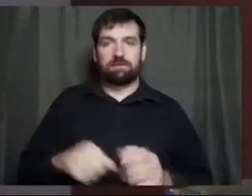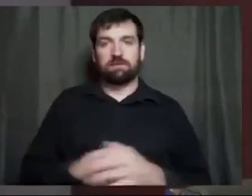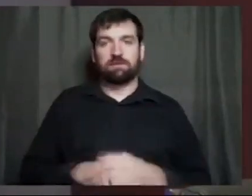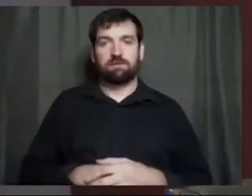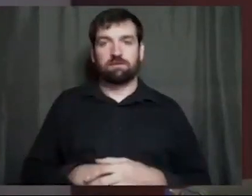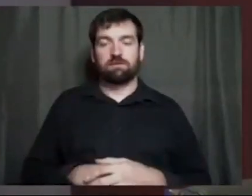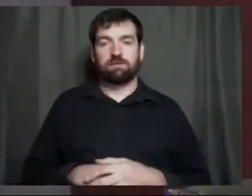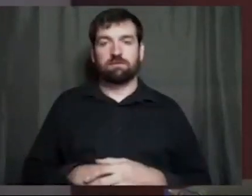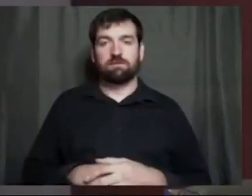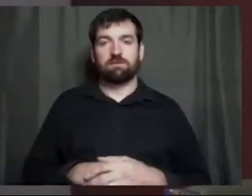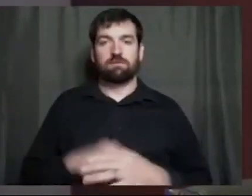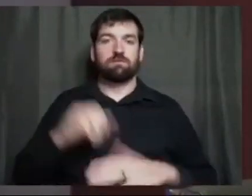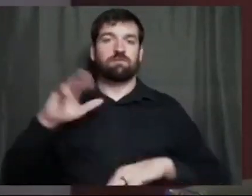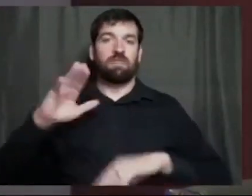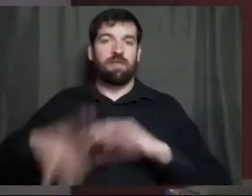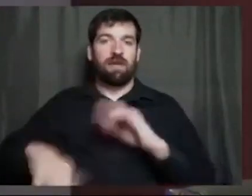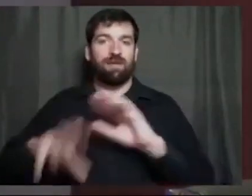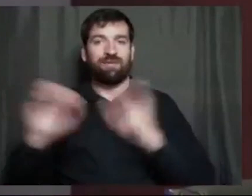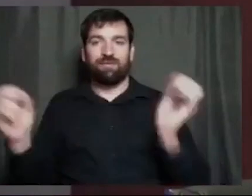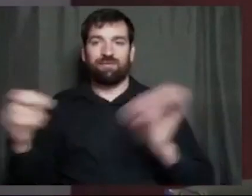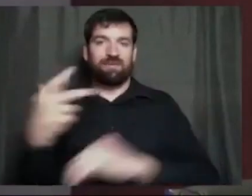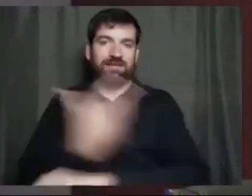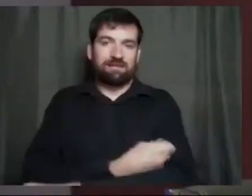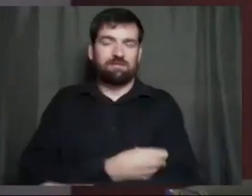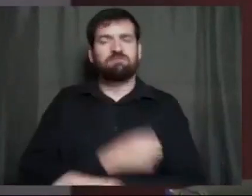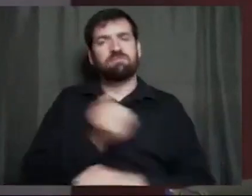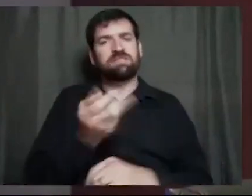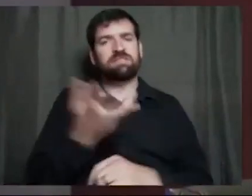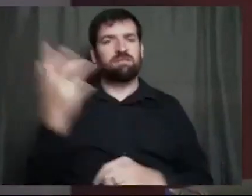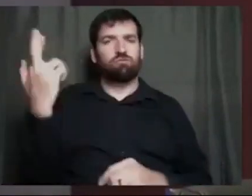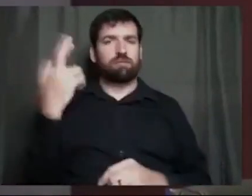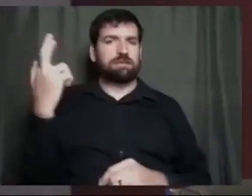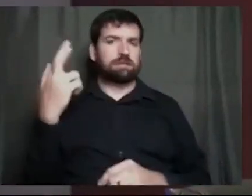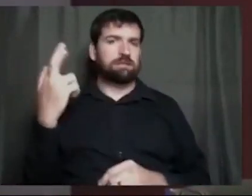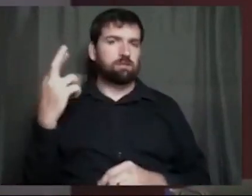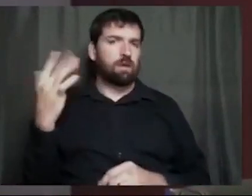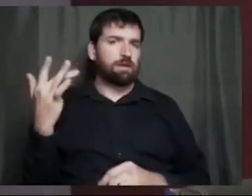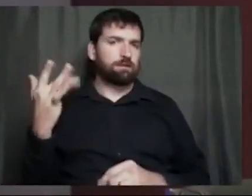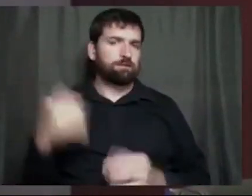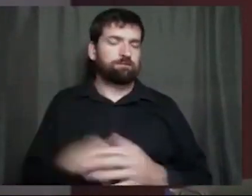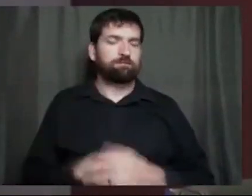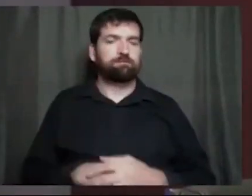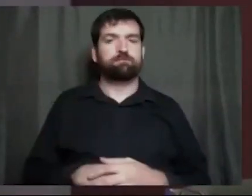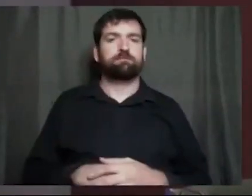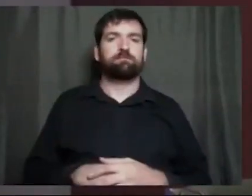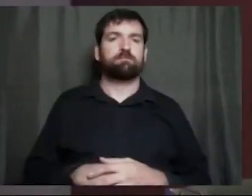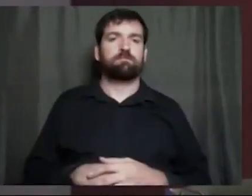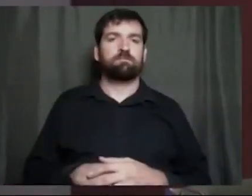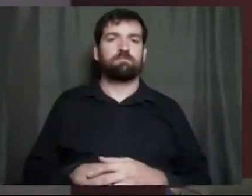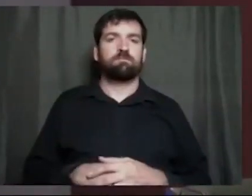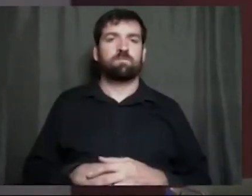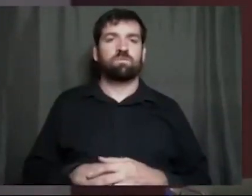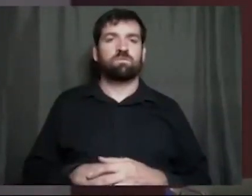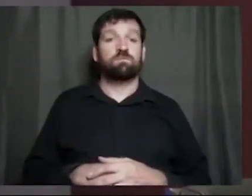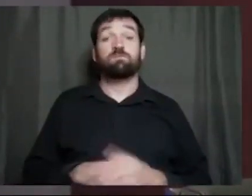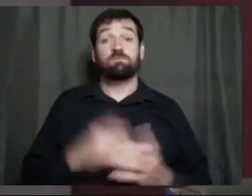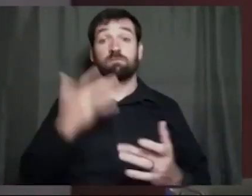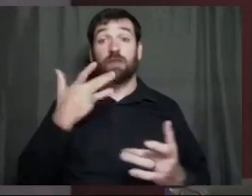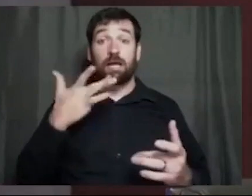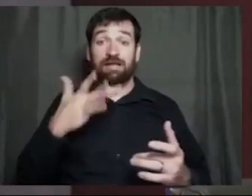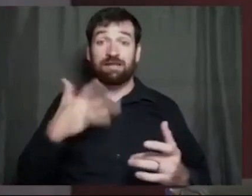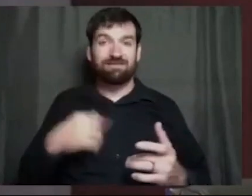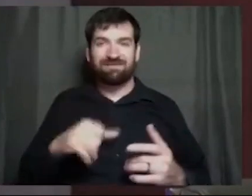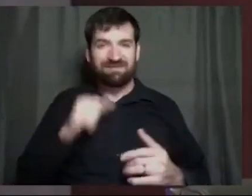been vaccinated. So there's a number of factors related to that. And so it's never going to, luckily, it's not 100%. We don't